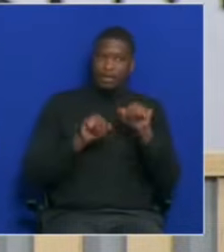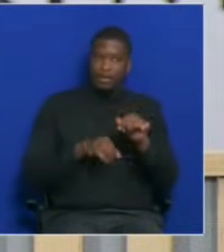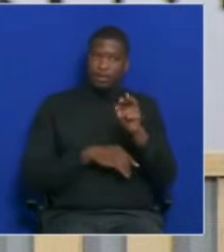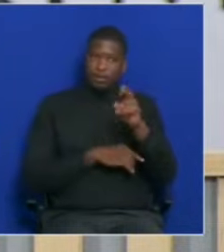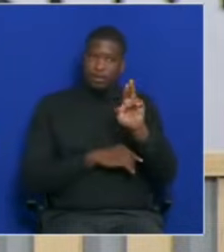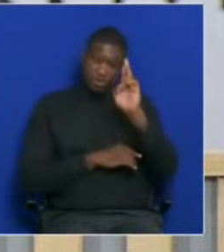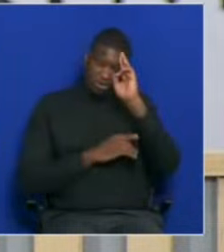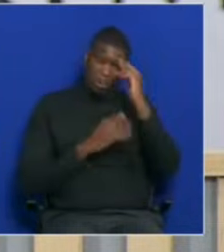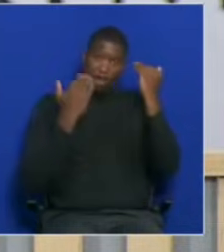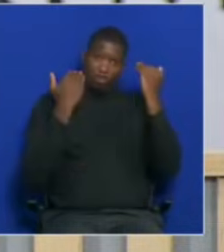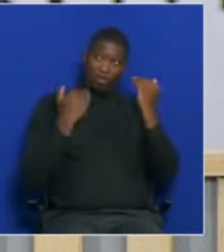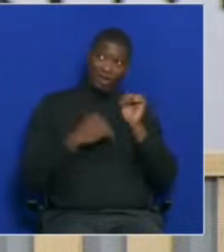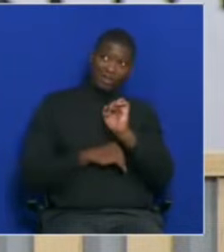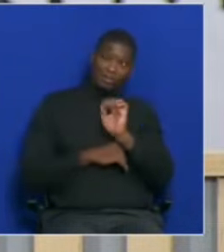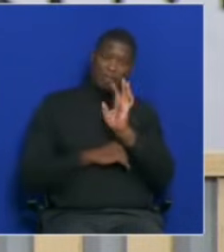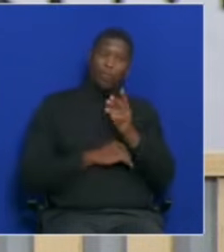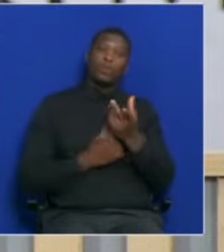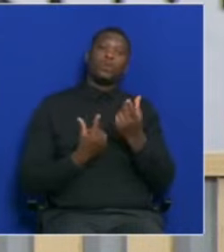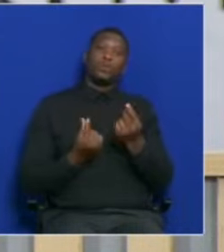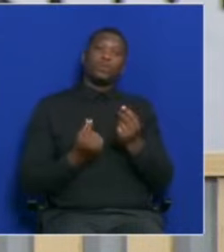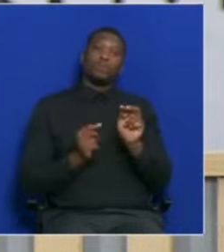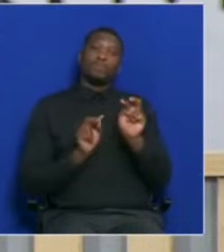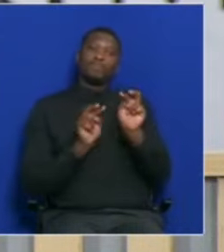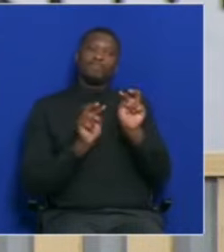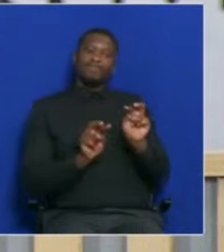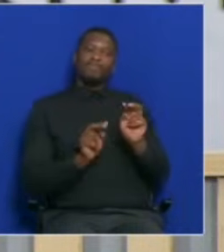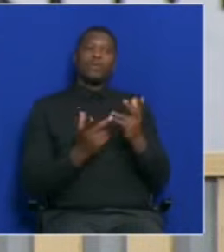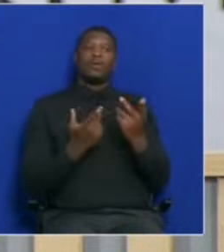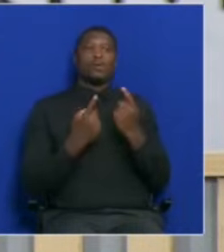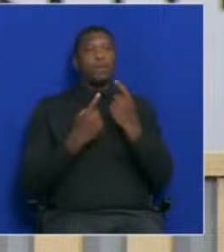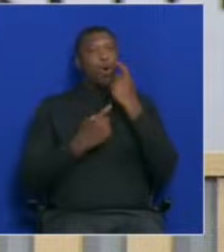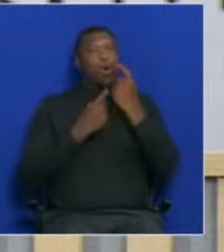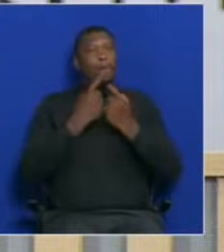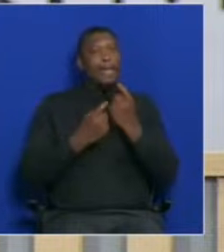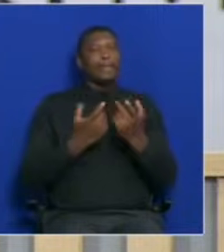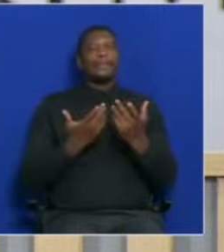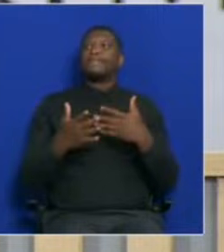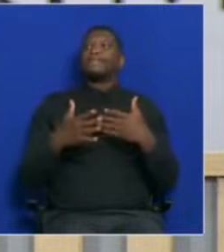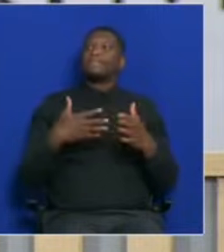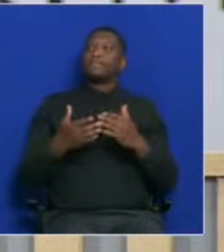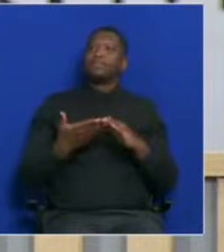look at complaints even by IDEC staff,